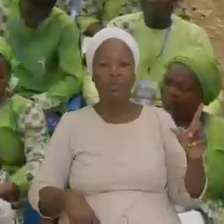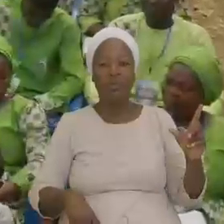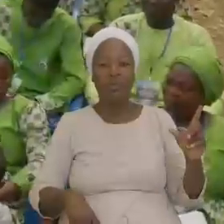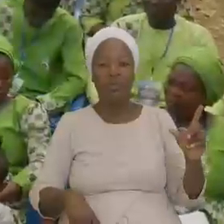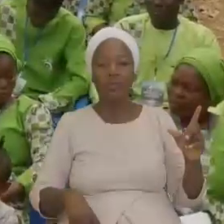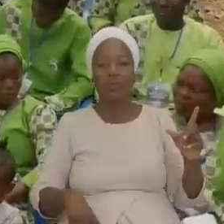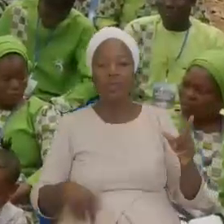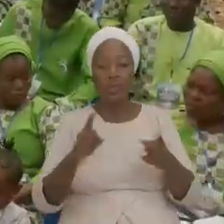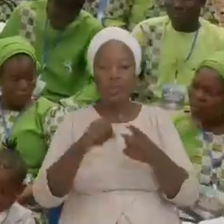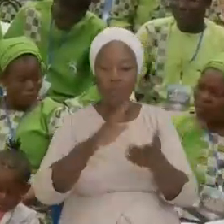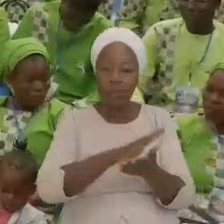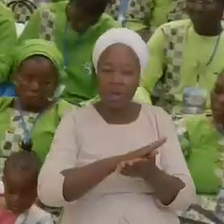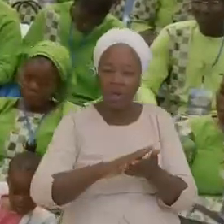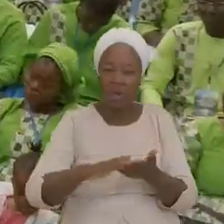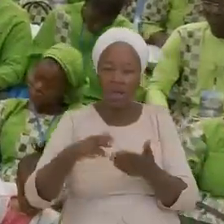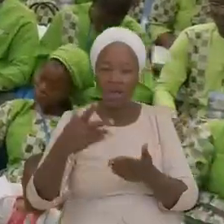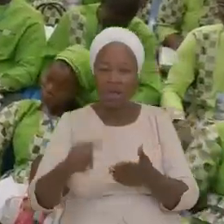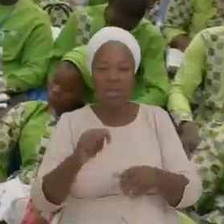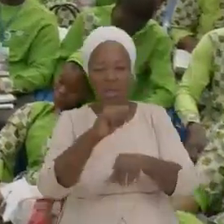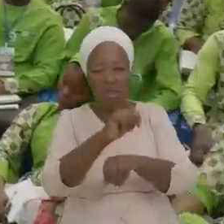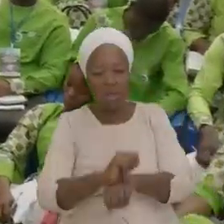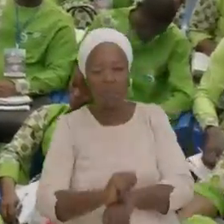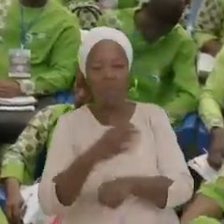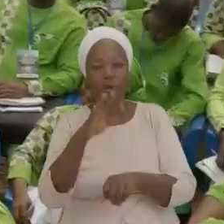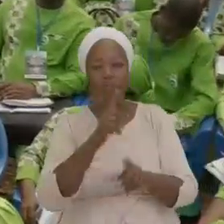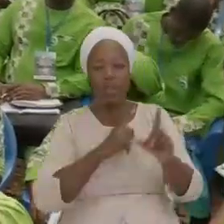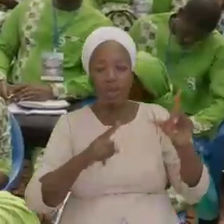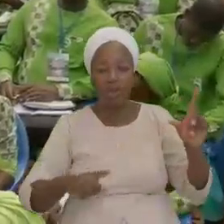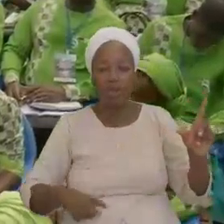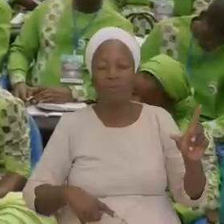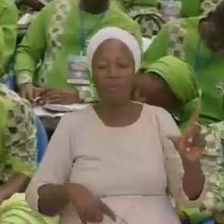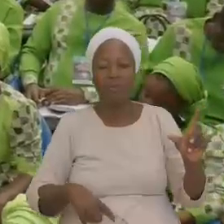to cleanse the temple of the Lord.